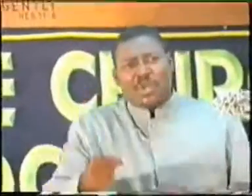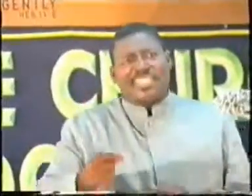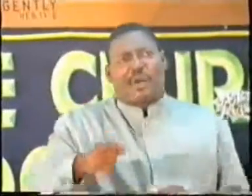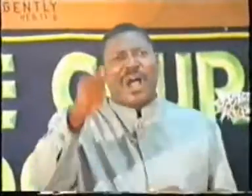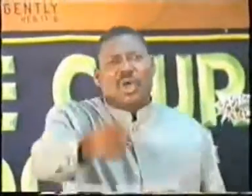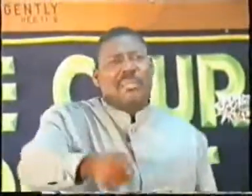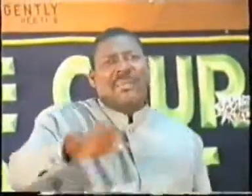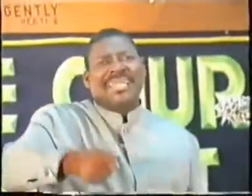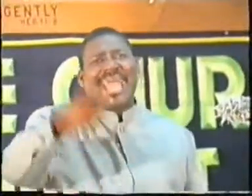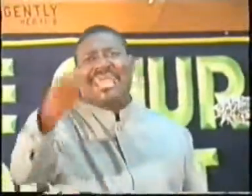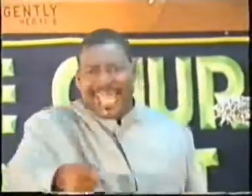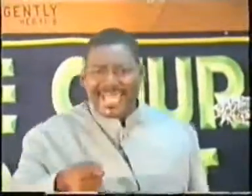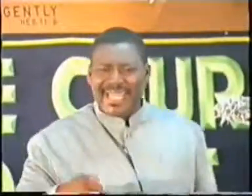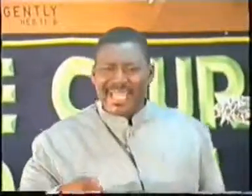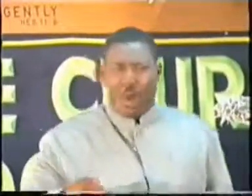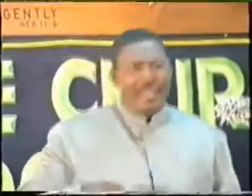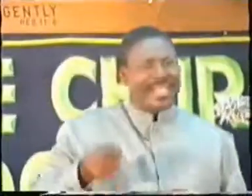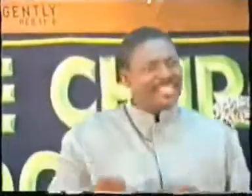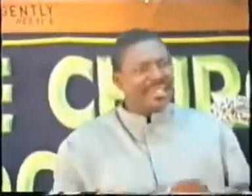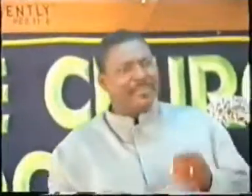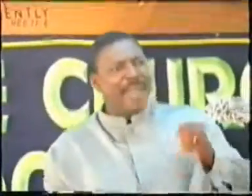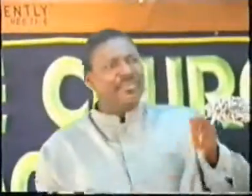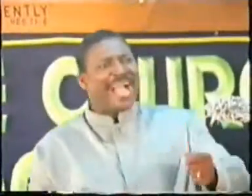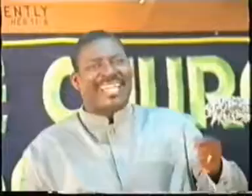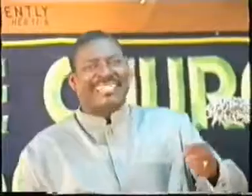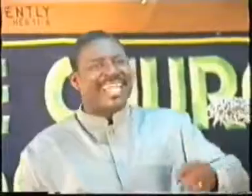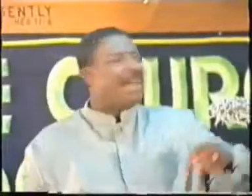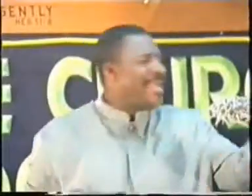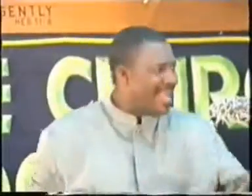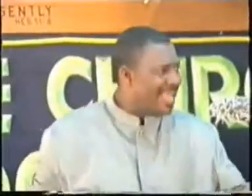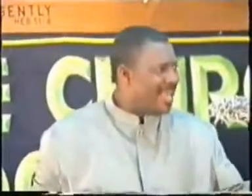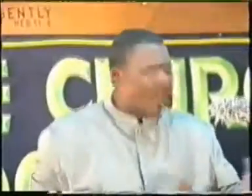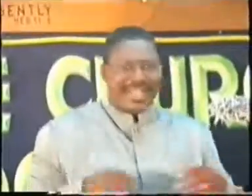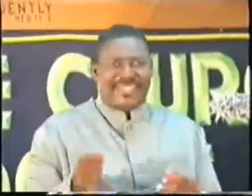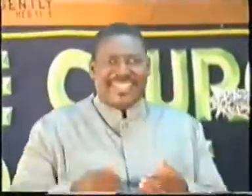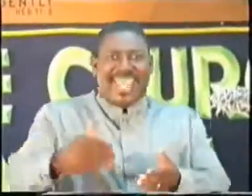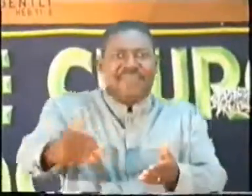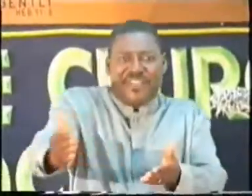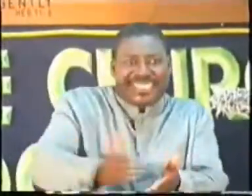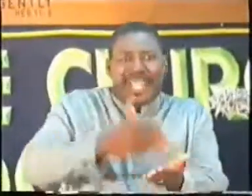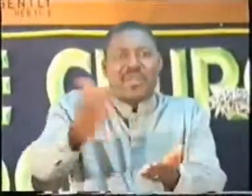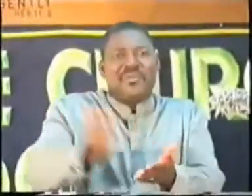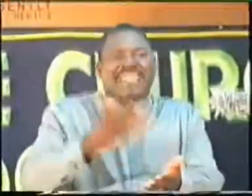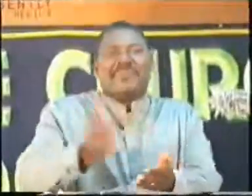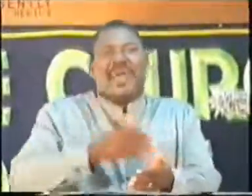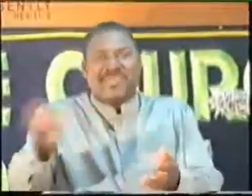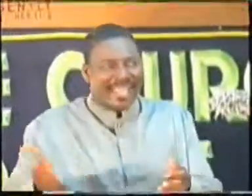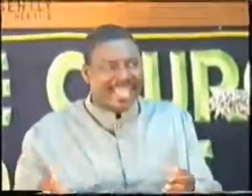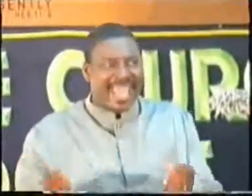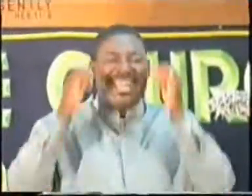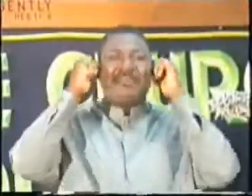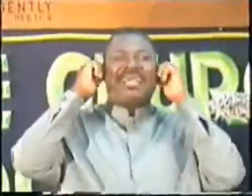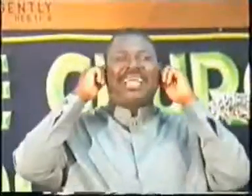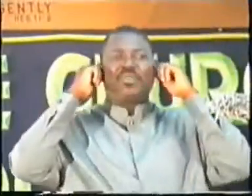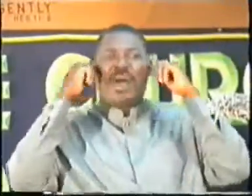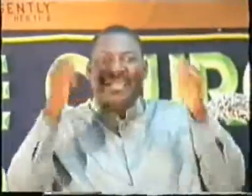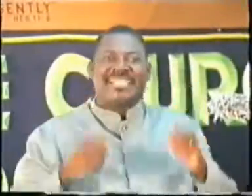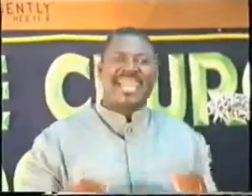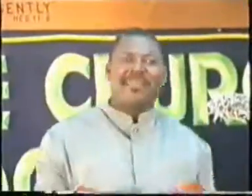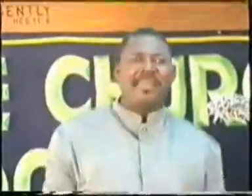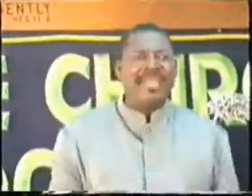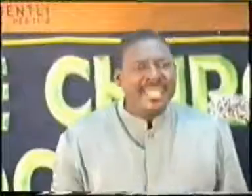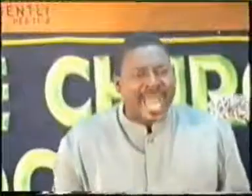be catch us a kwasori memenada and ne. Obi ka cho asa man nya krantia nam ne obi ka cho asa fish eyan rewre na chi man ni eh na man sha